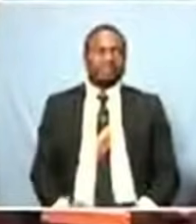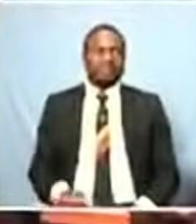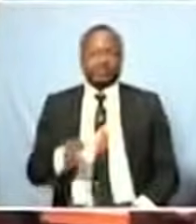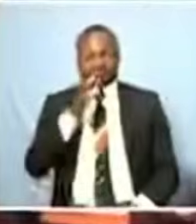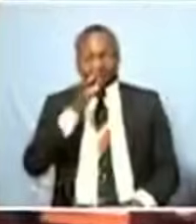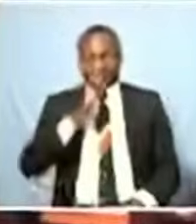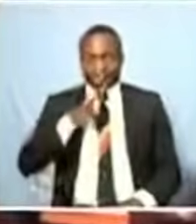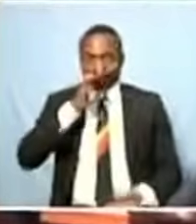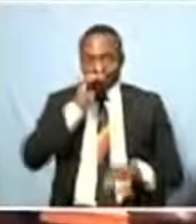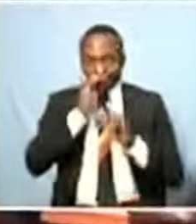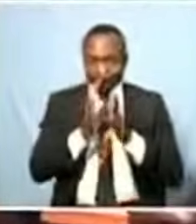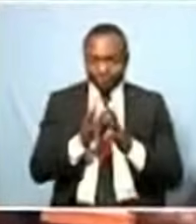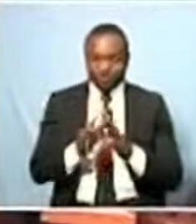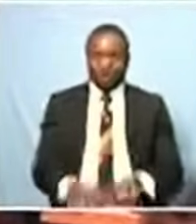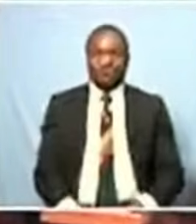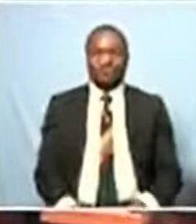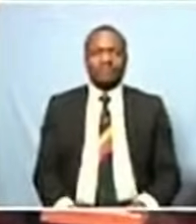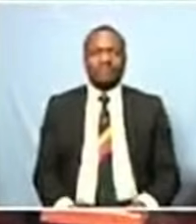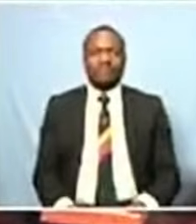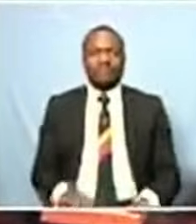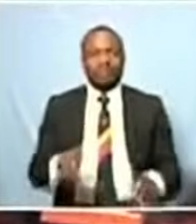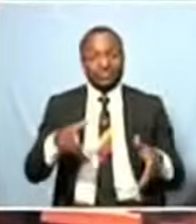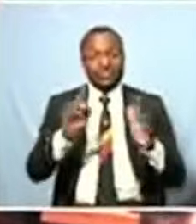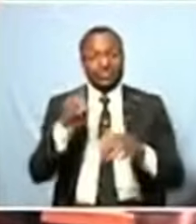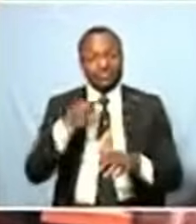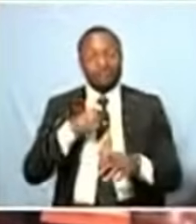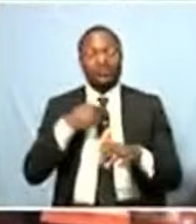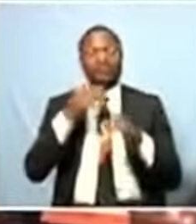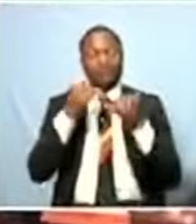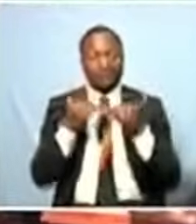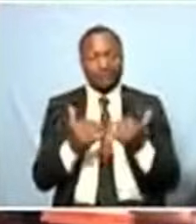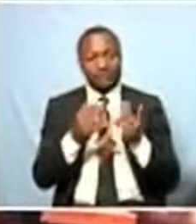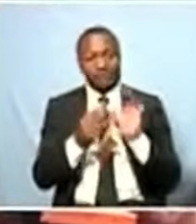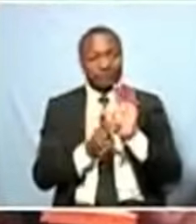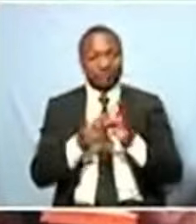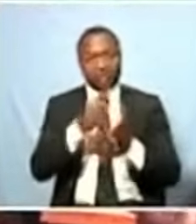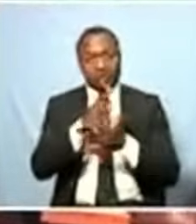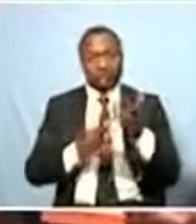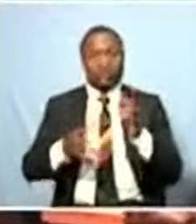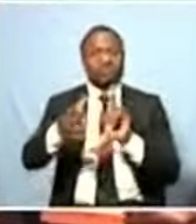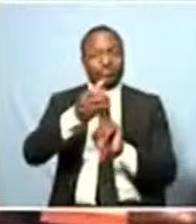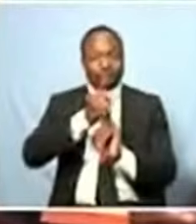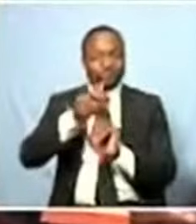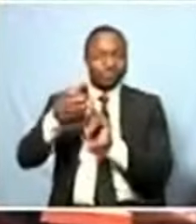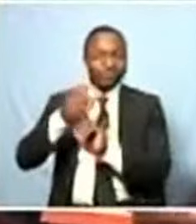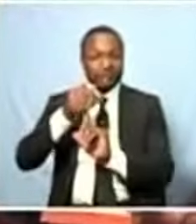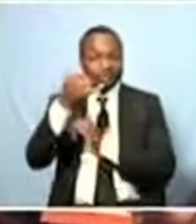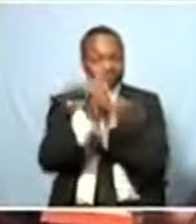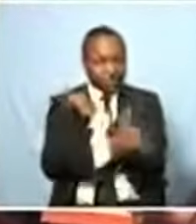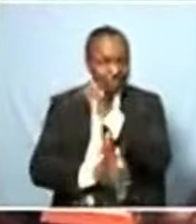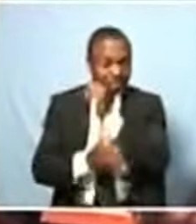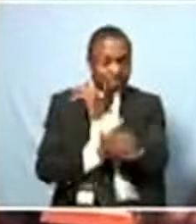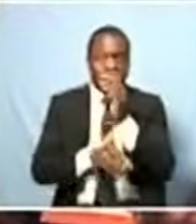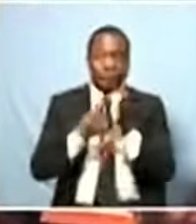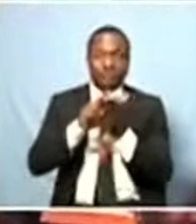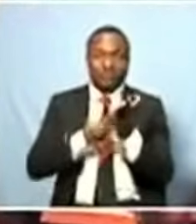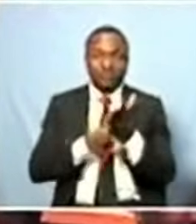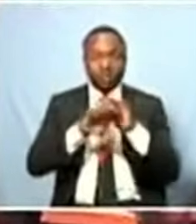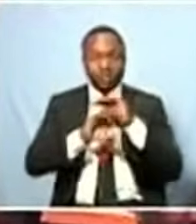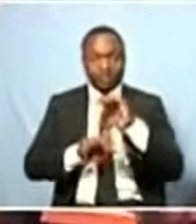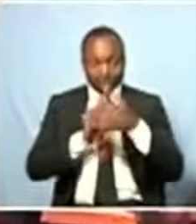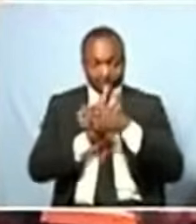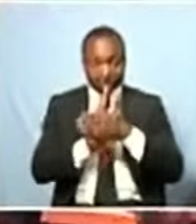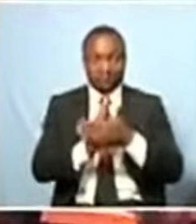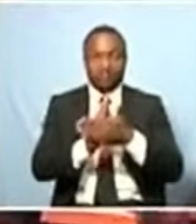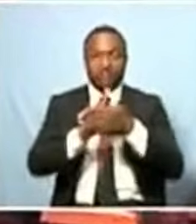Madam Speaker, allow me now to highlight some achievements the country has recorded under the leadership of